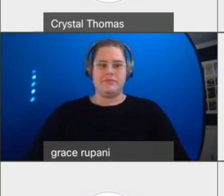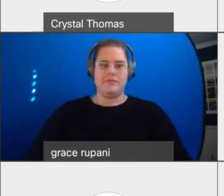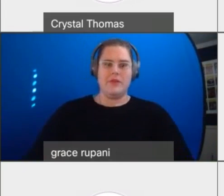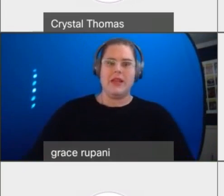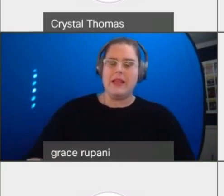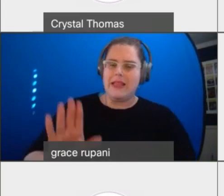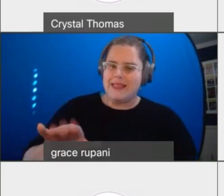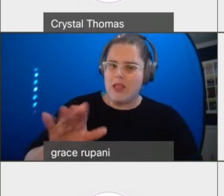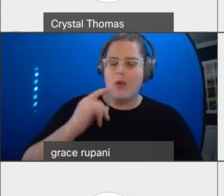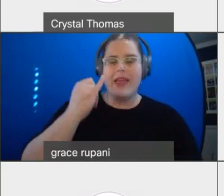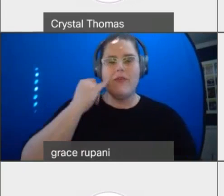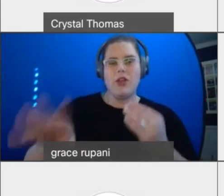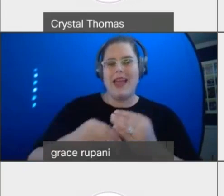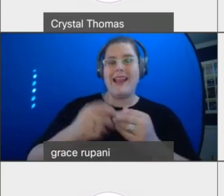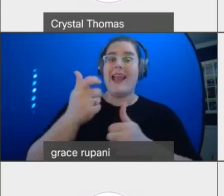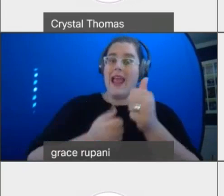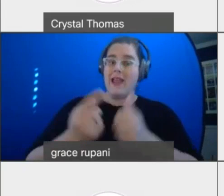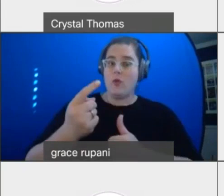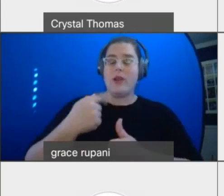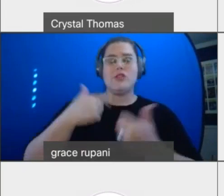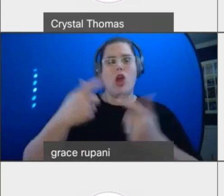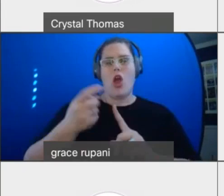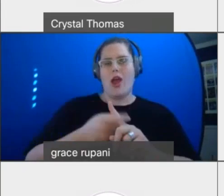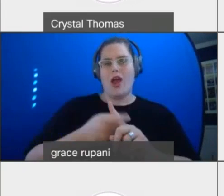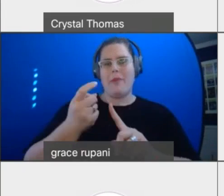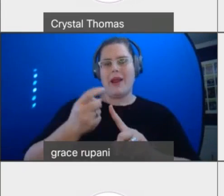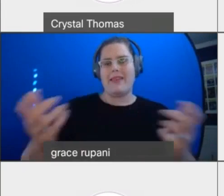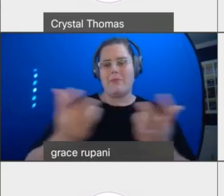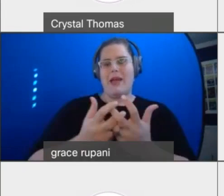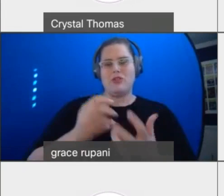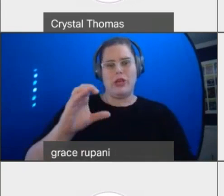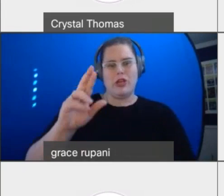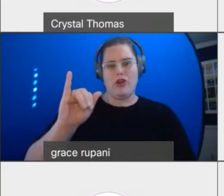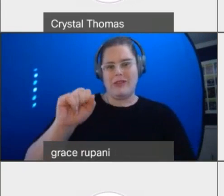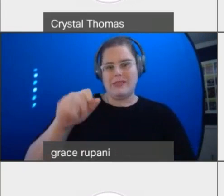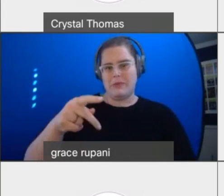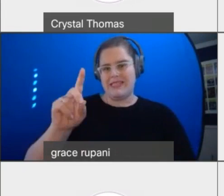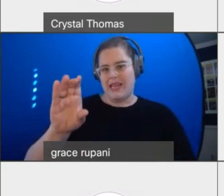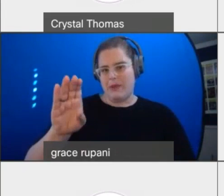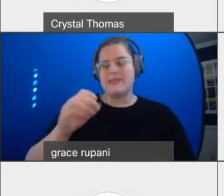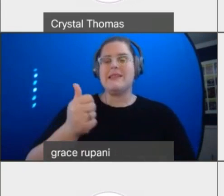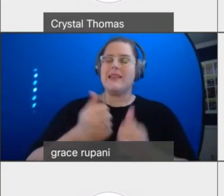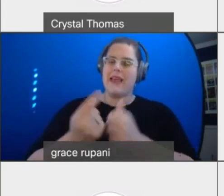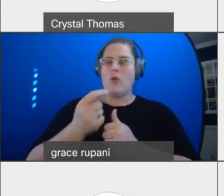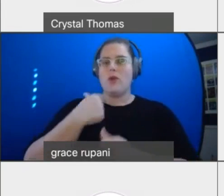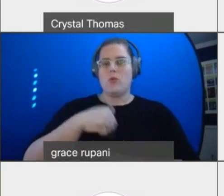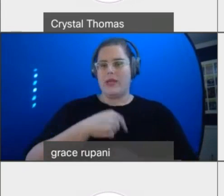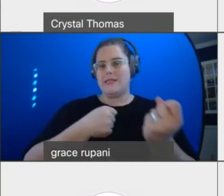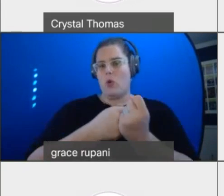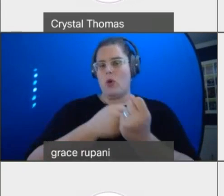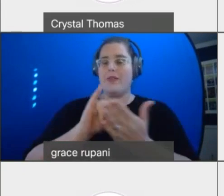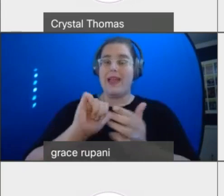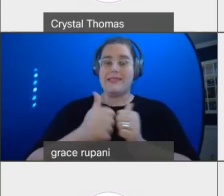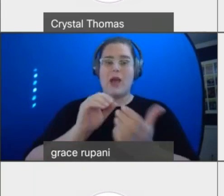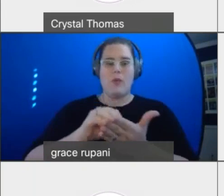that we support is automatically matched into the CRISP database, and so that's how the records are matched. So as long as they give